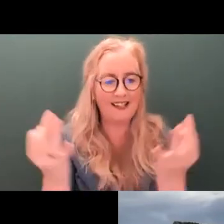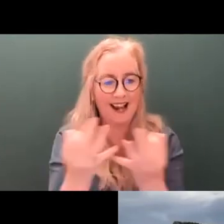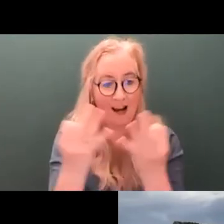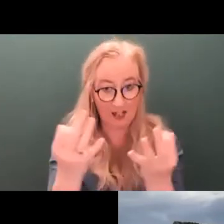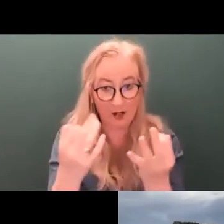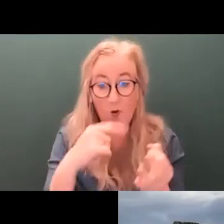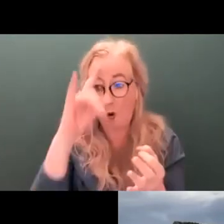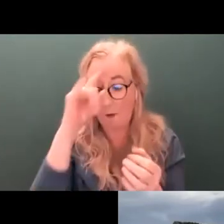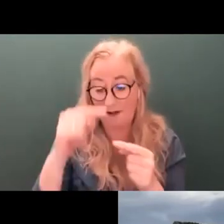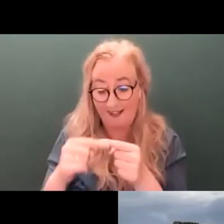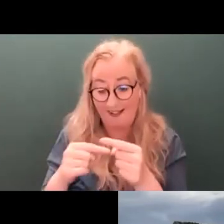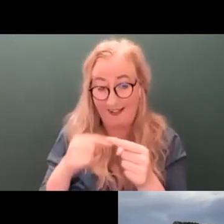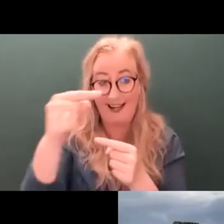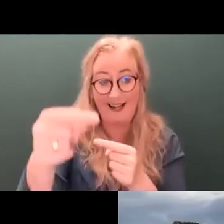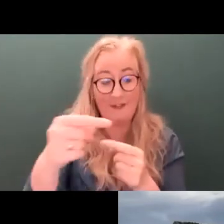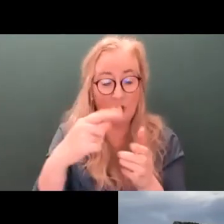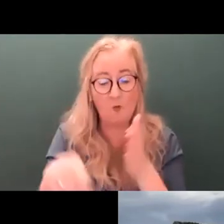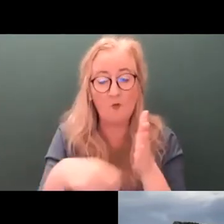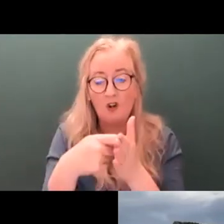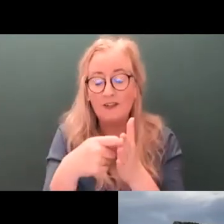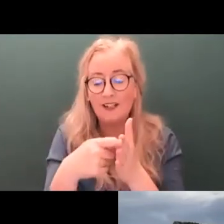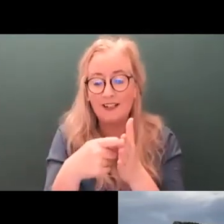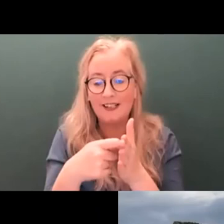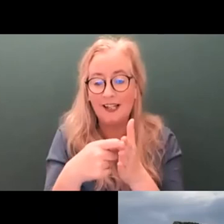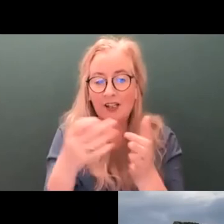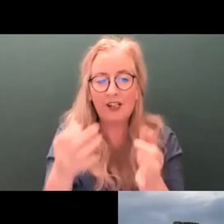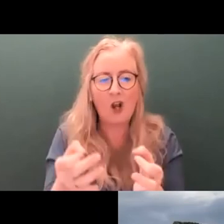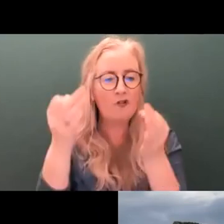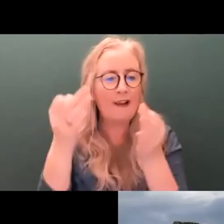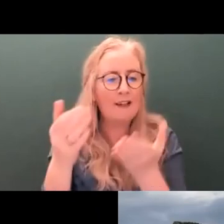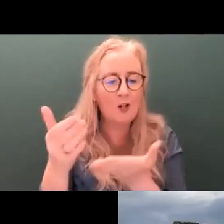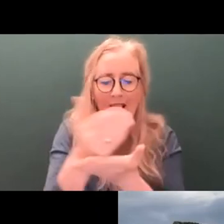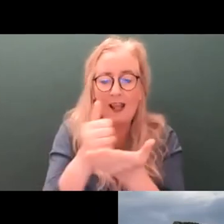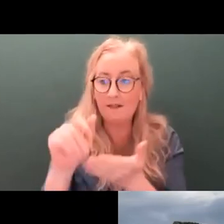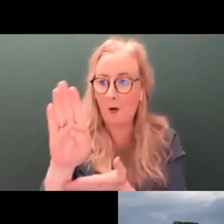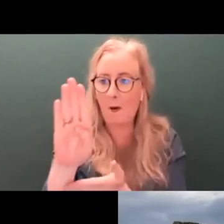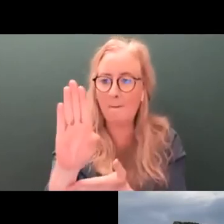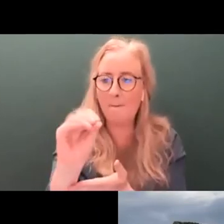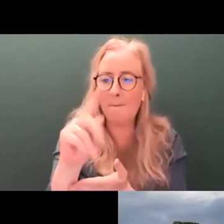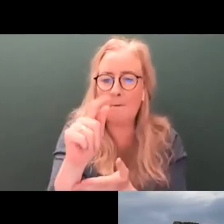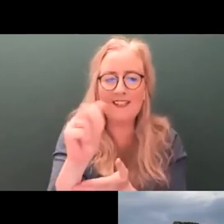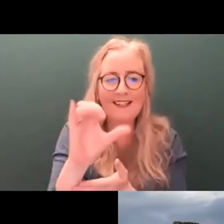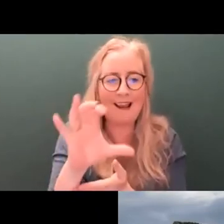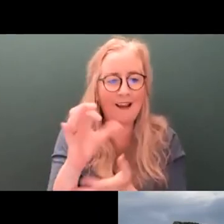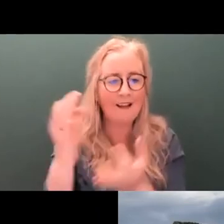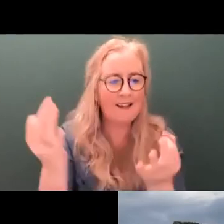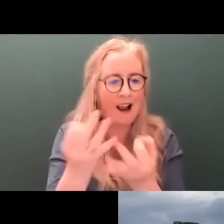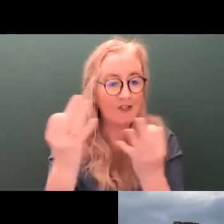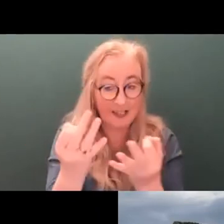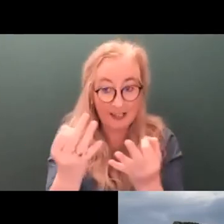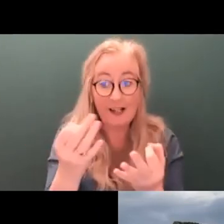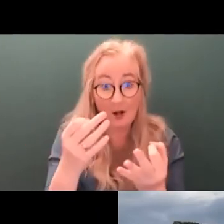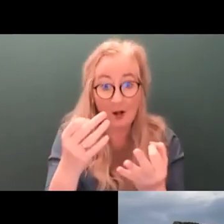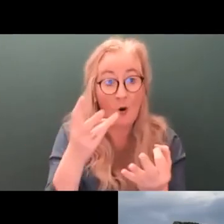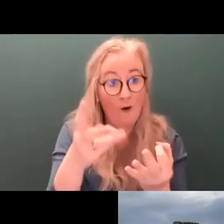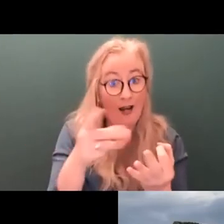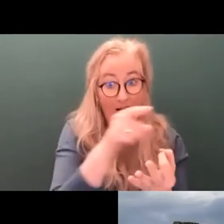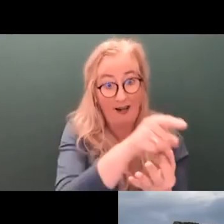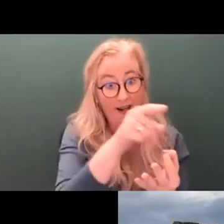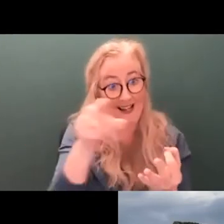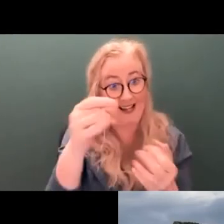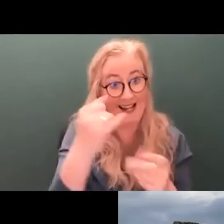do now is some of the great collections that the Botanic Gardens hold would be in some of these countries that the